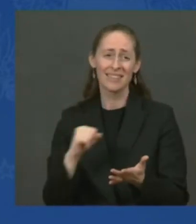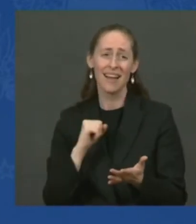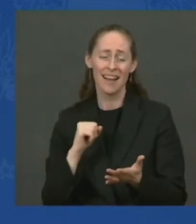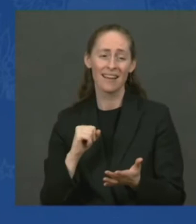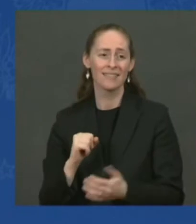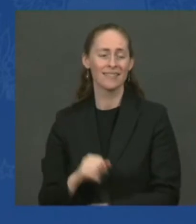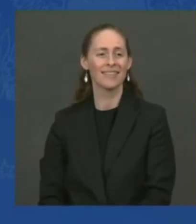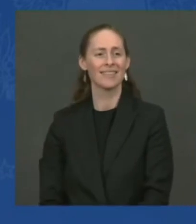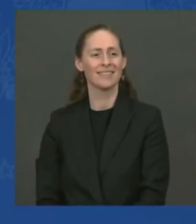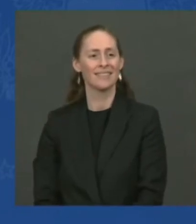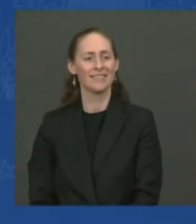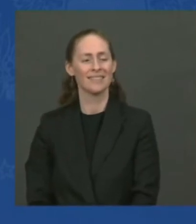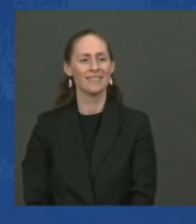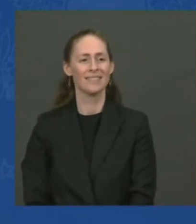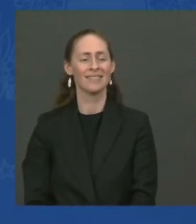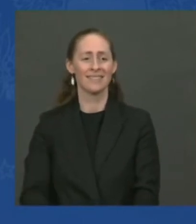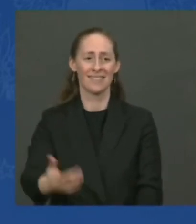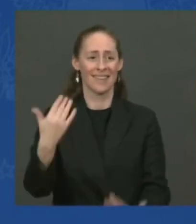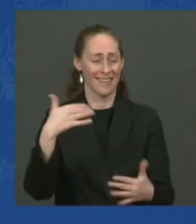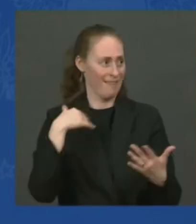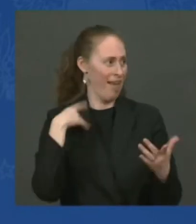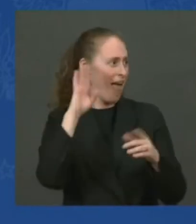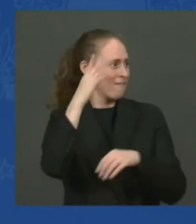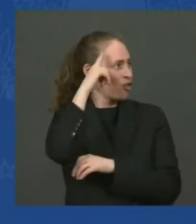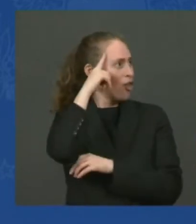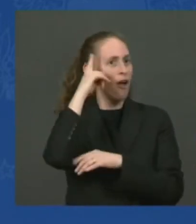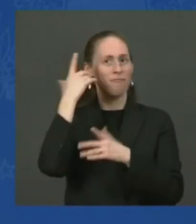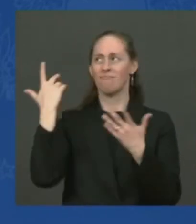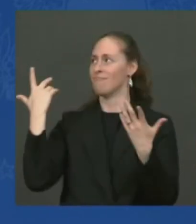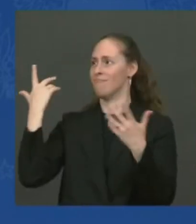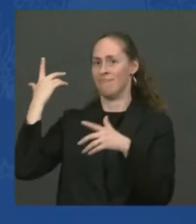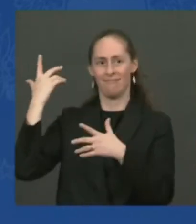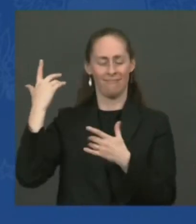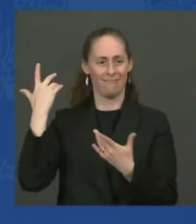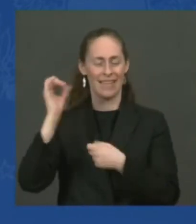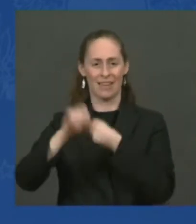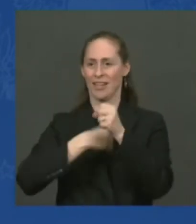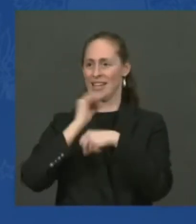would be standing here today. Yeah.